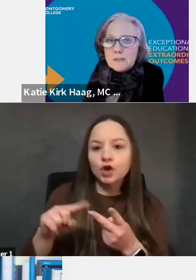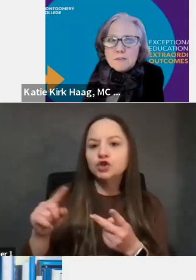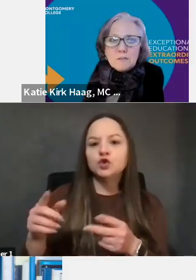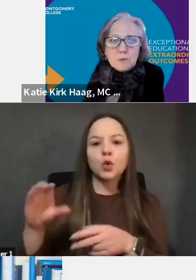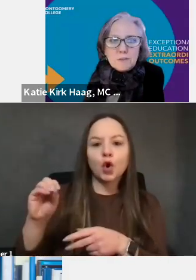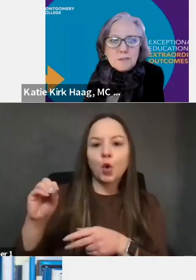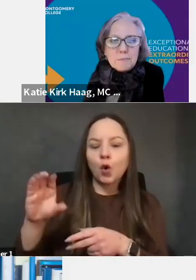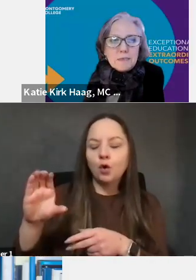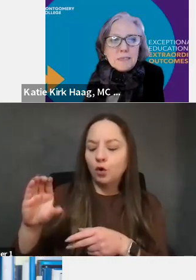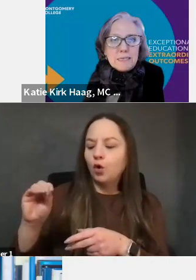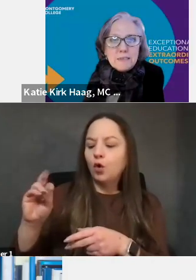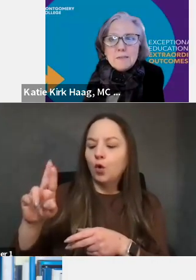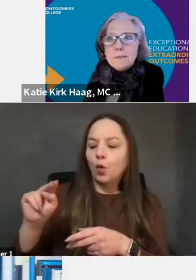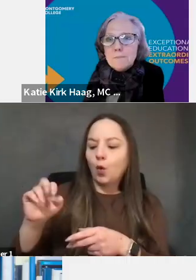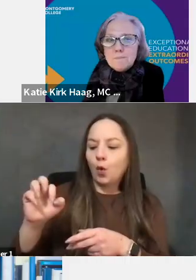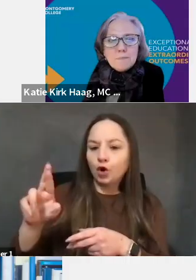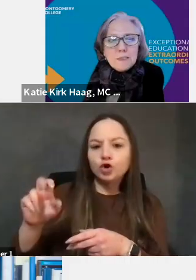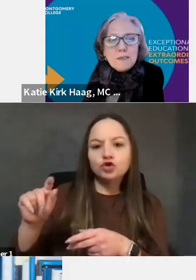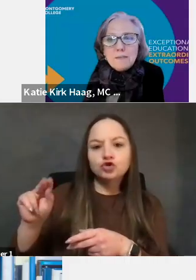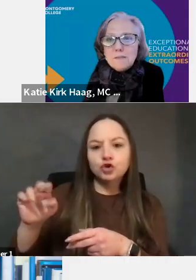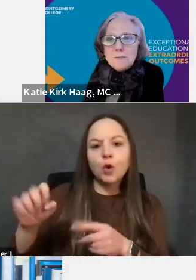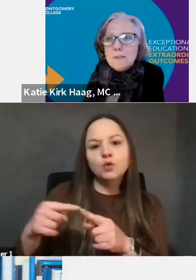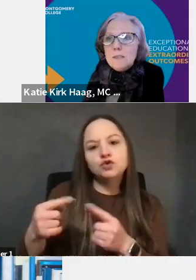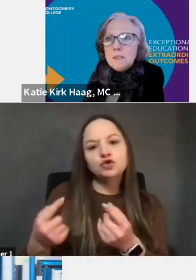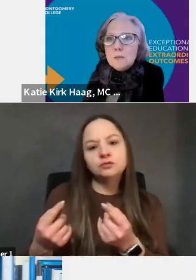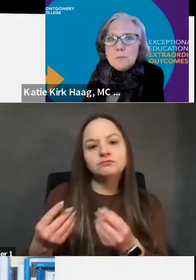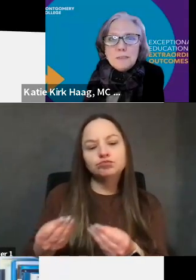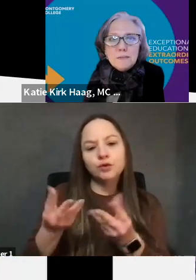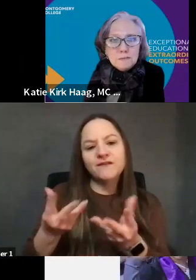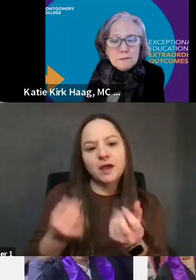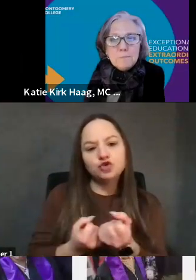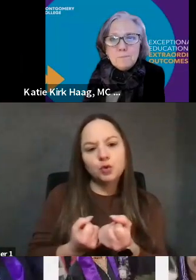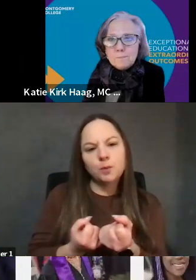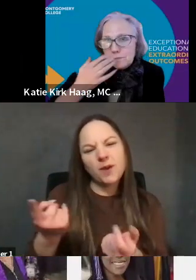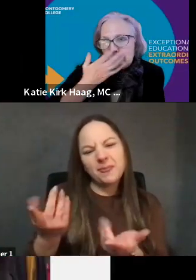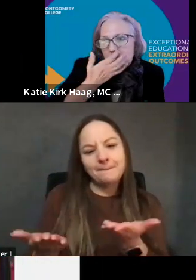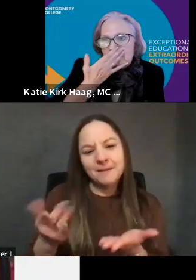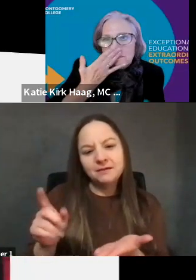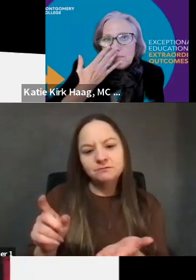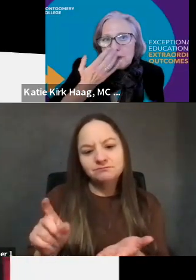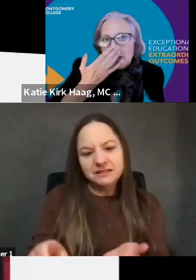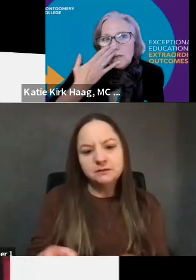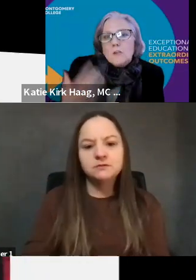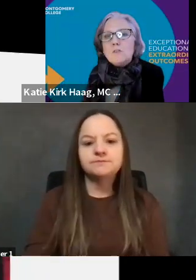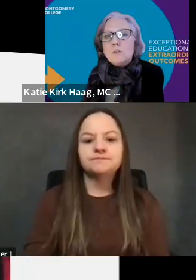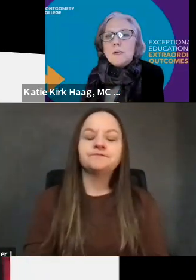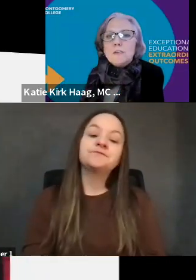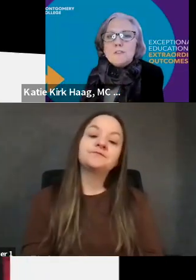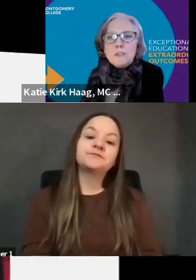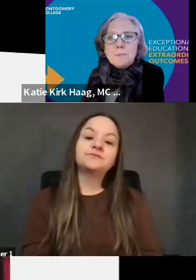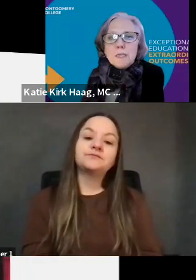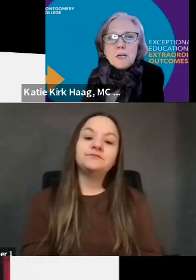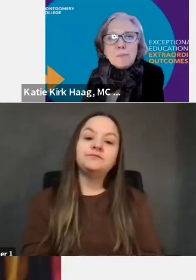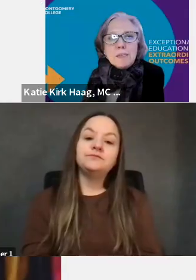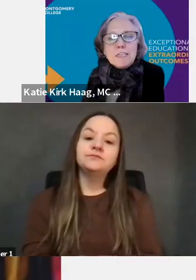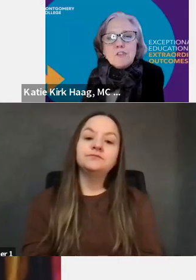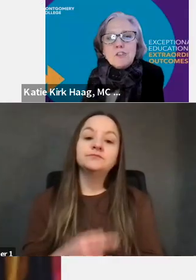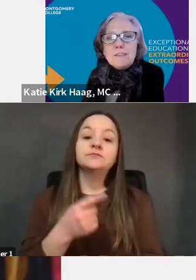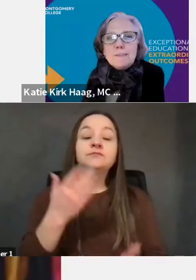to provide the support that they might need. Next, please. So what are